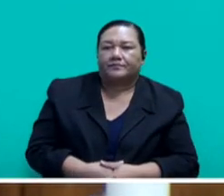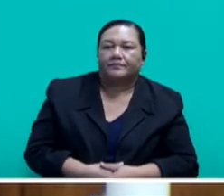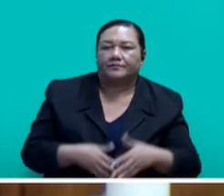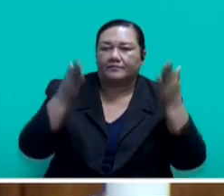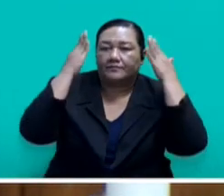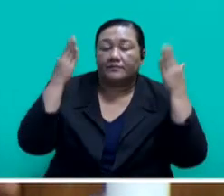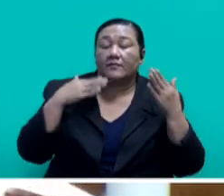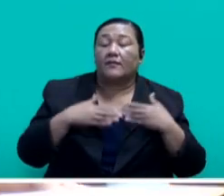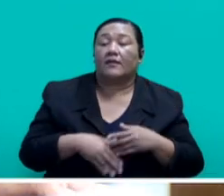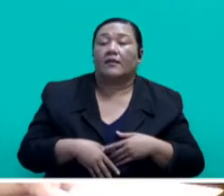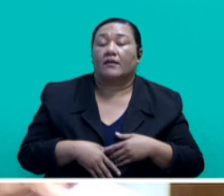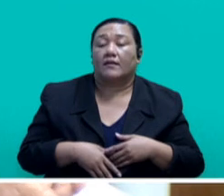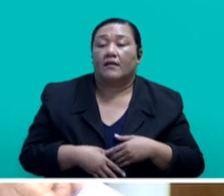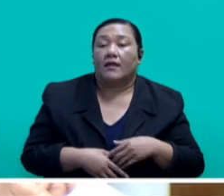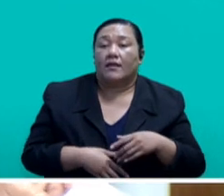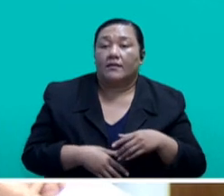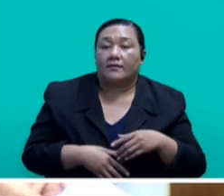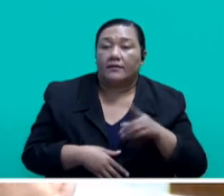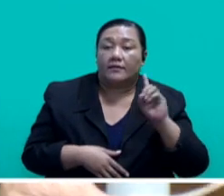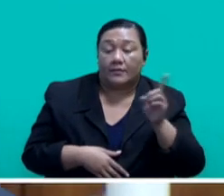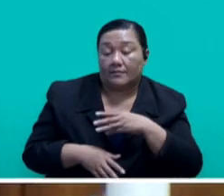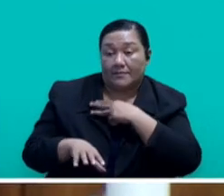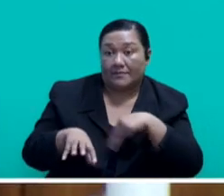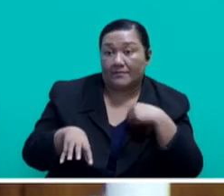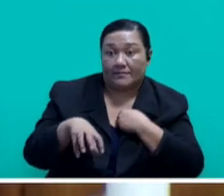my ministry is also